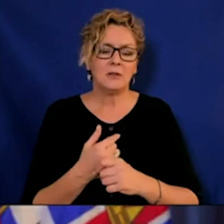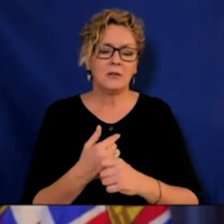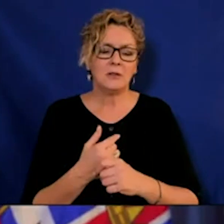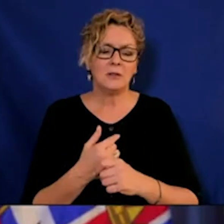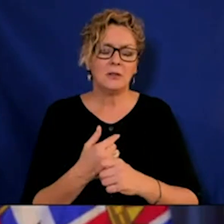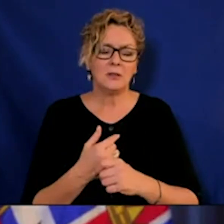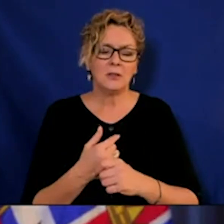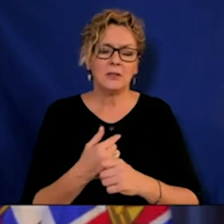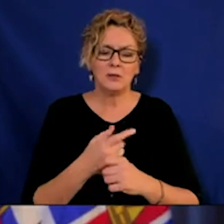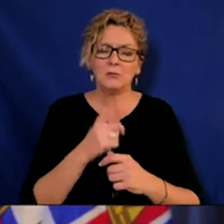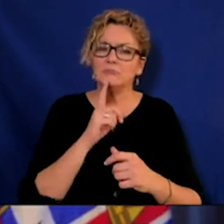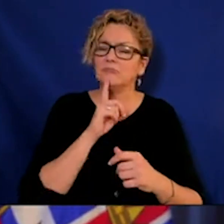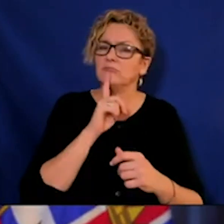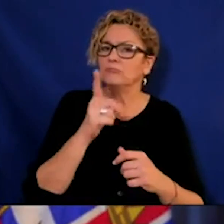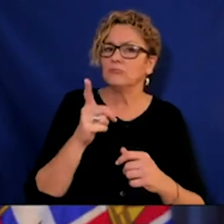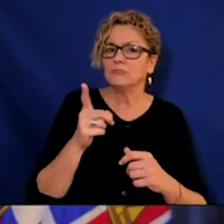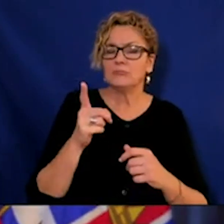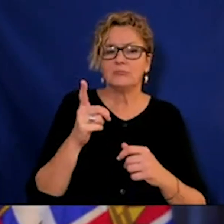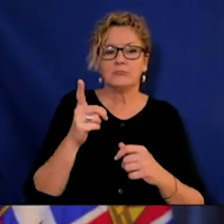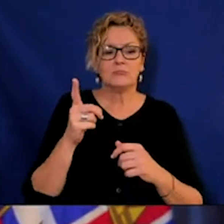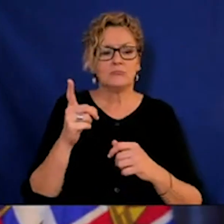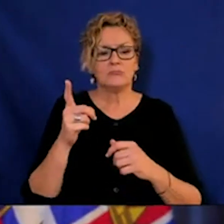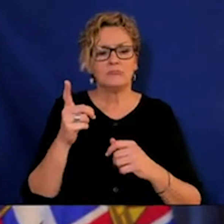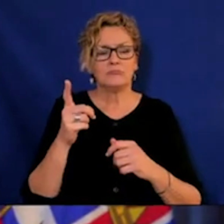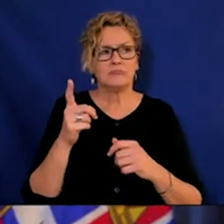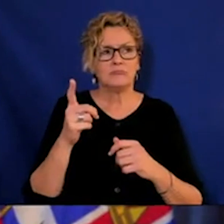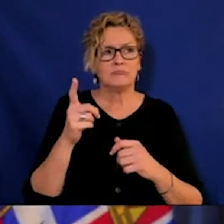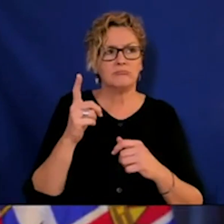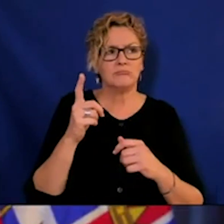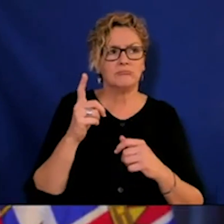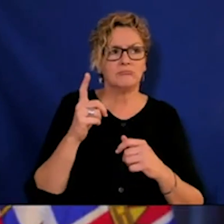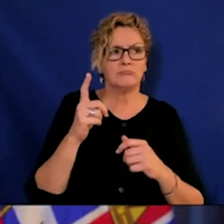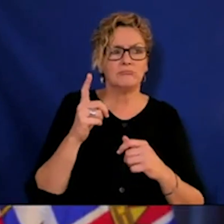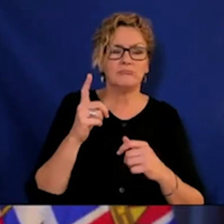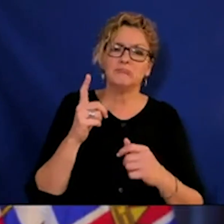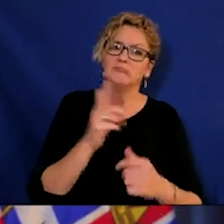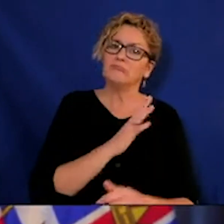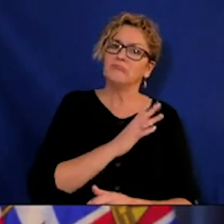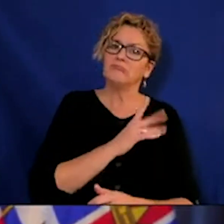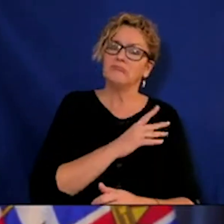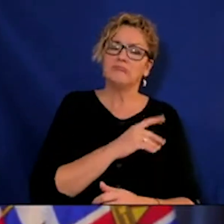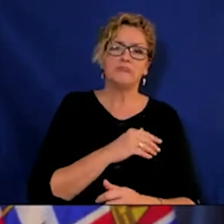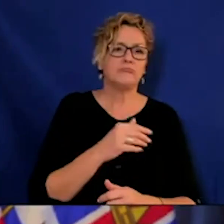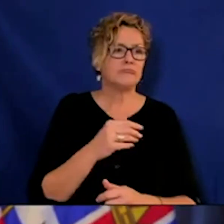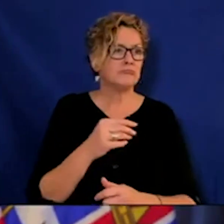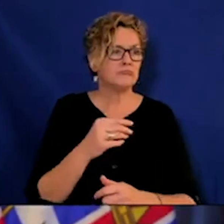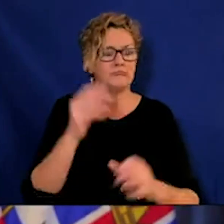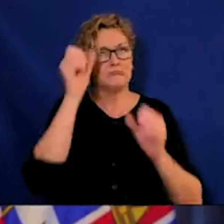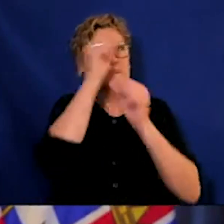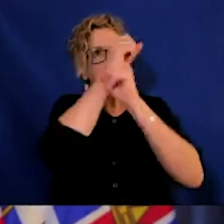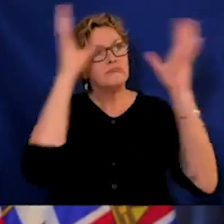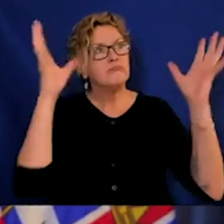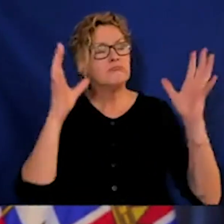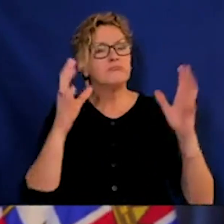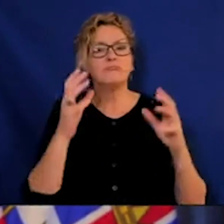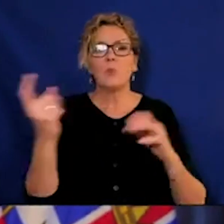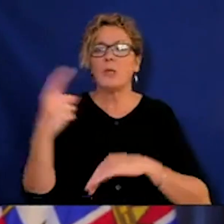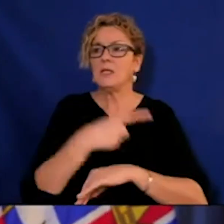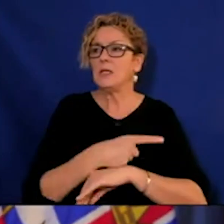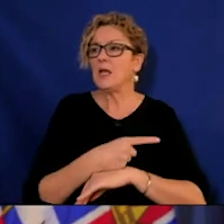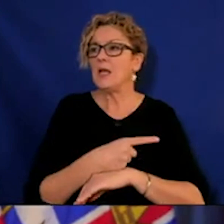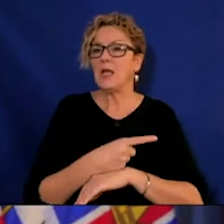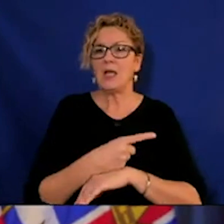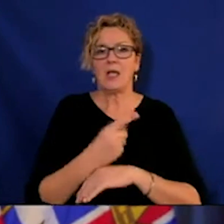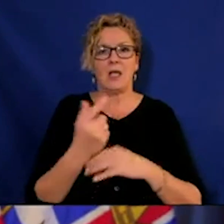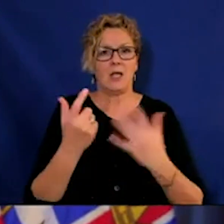forward to that. Initially, we're going to get the vaccine that we get and make the decisions based on public health advice